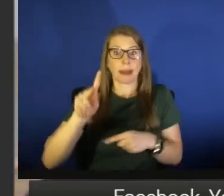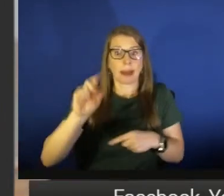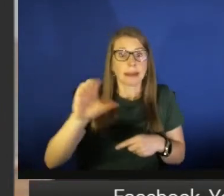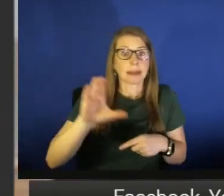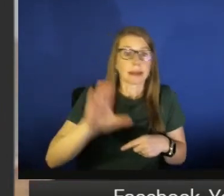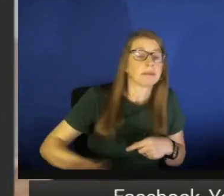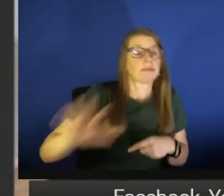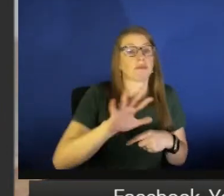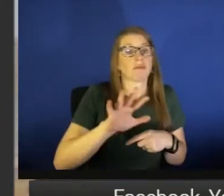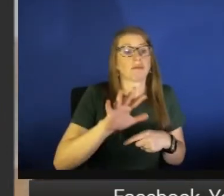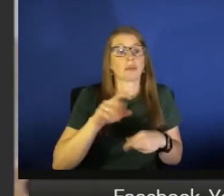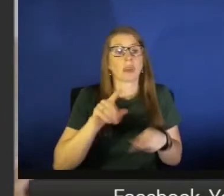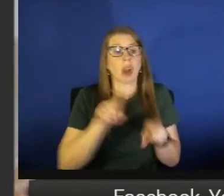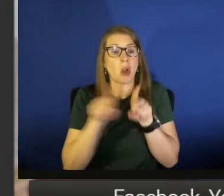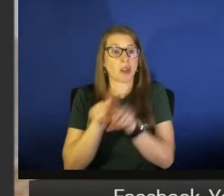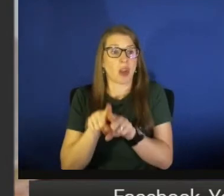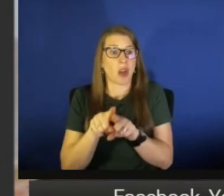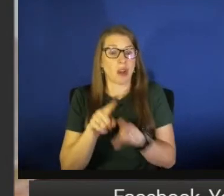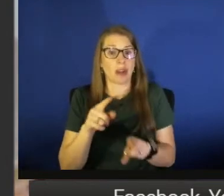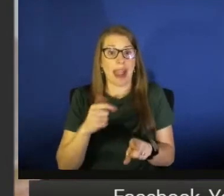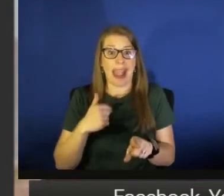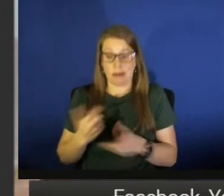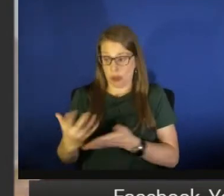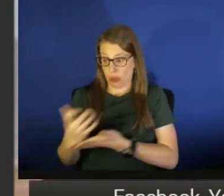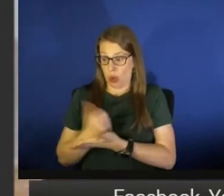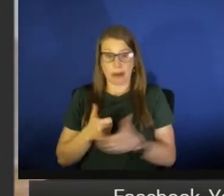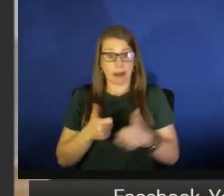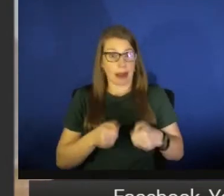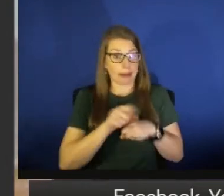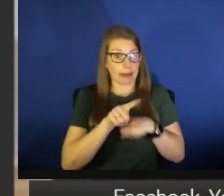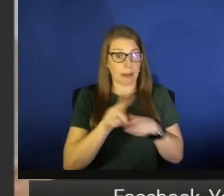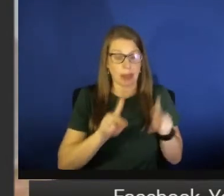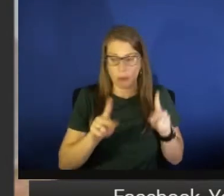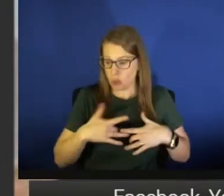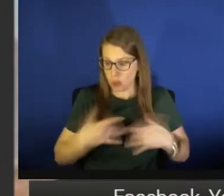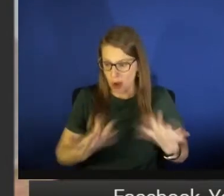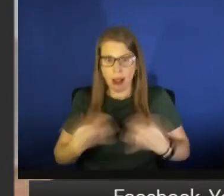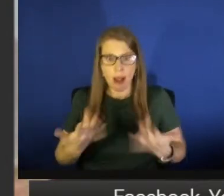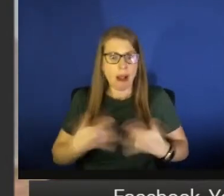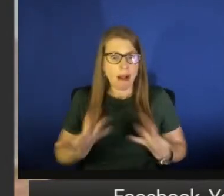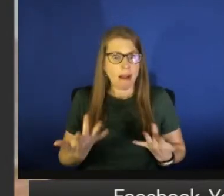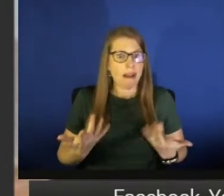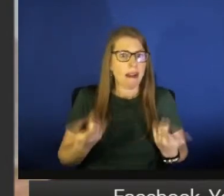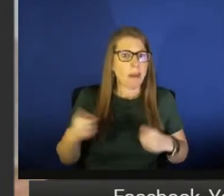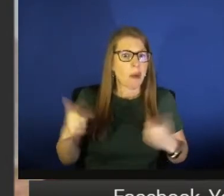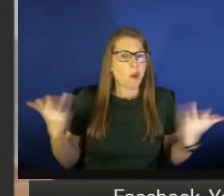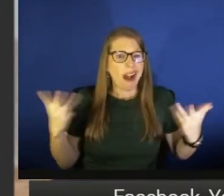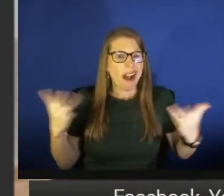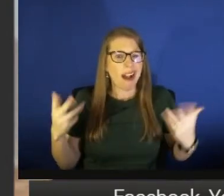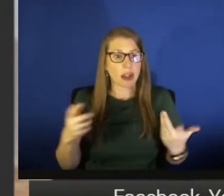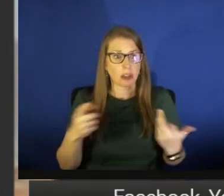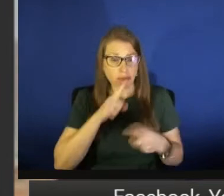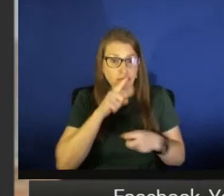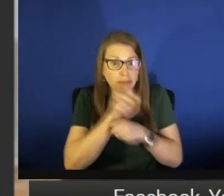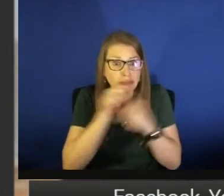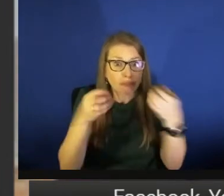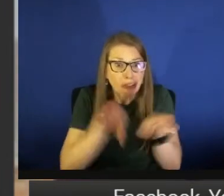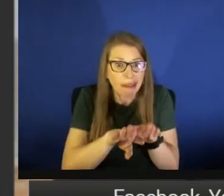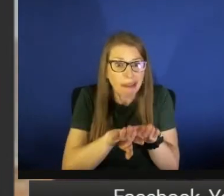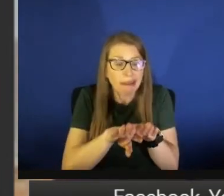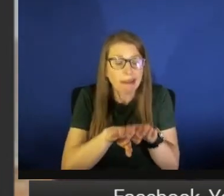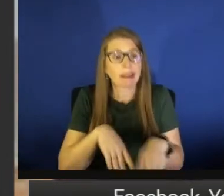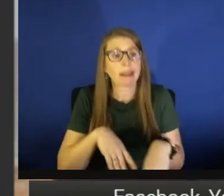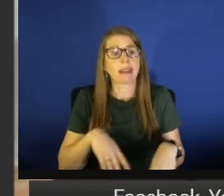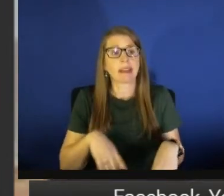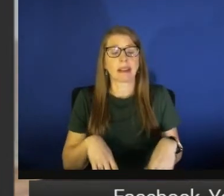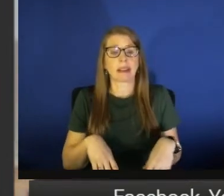But then also, we all have our sources texting people and saying, what is going on here? Are we sure this is